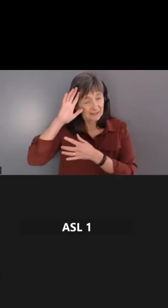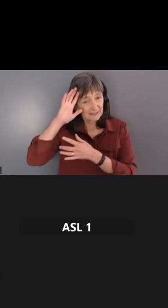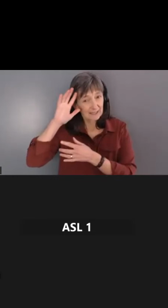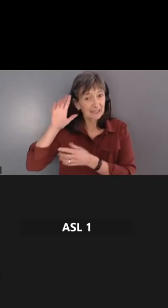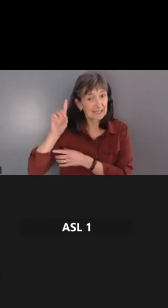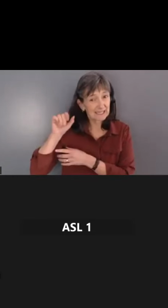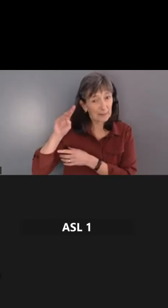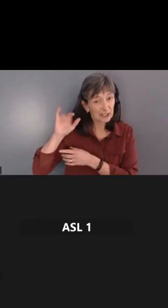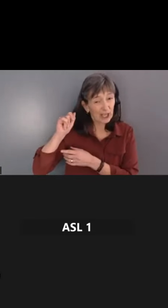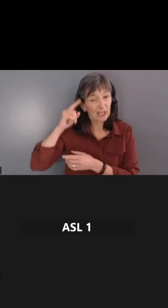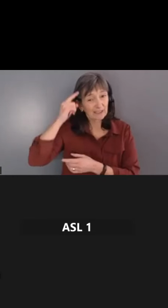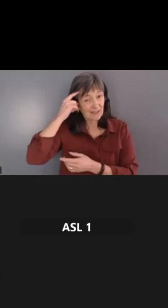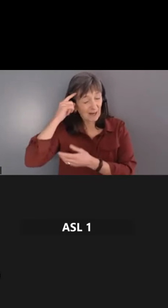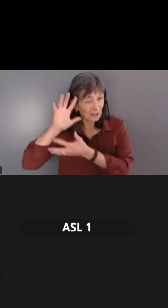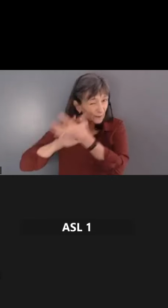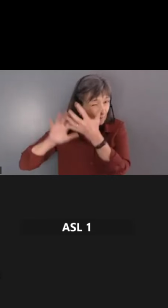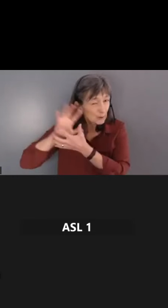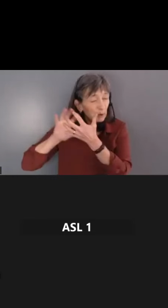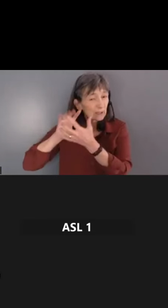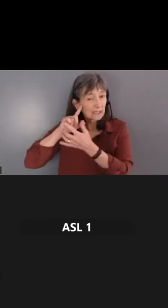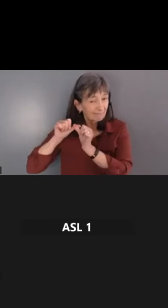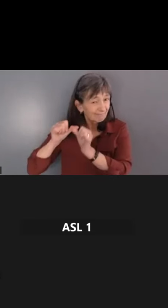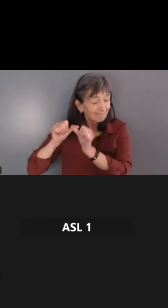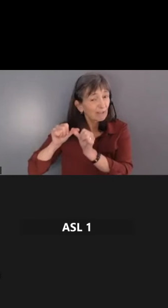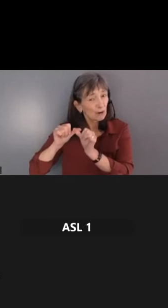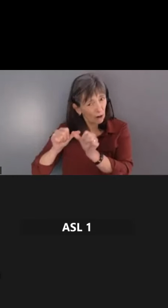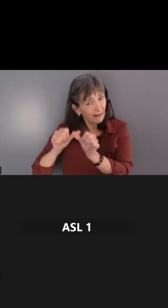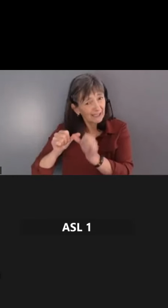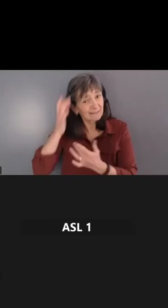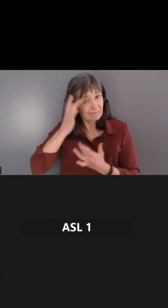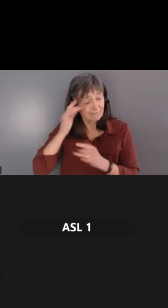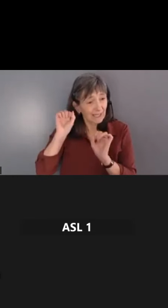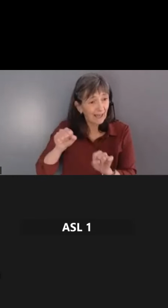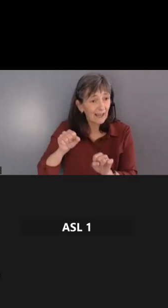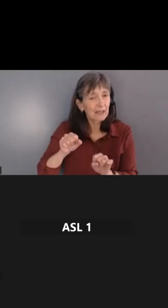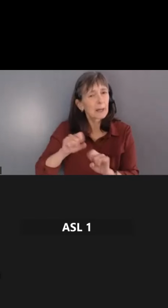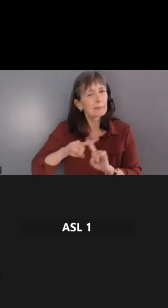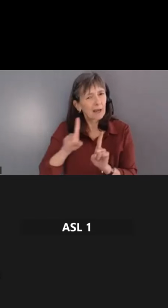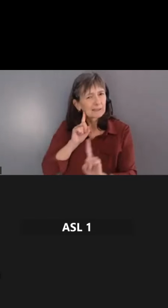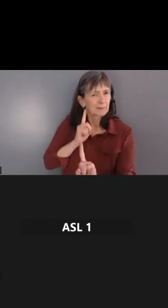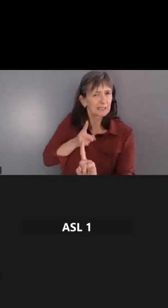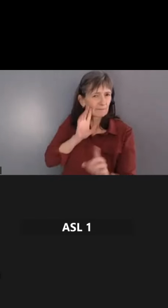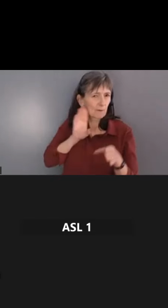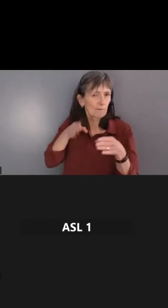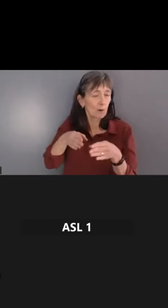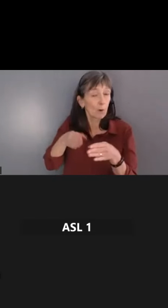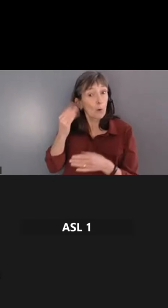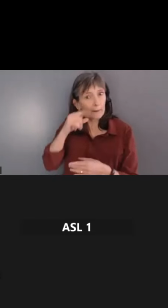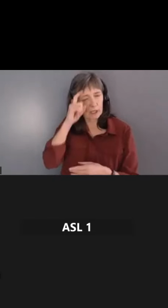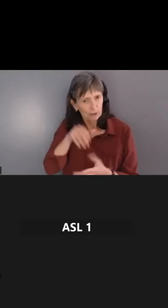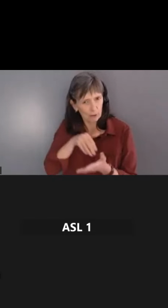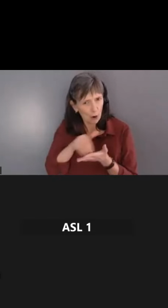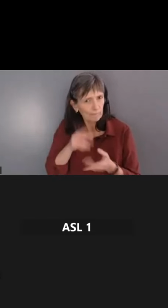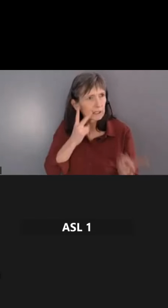dementia is also a chronic health condition, but one that warrants specific attention due to its high prevalence among